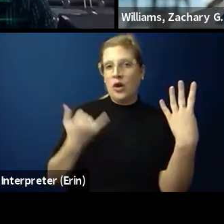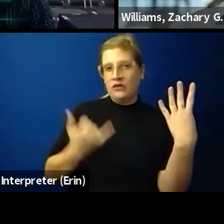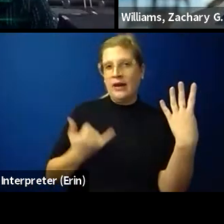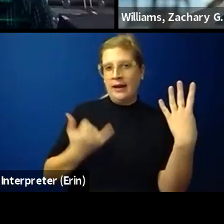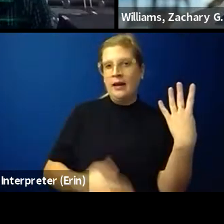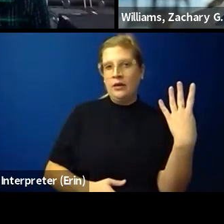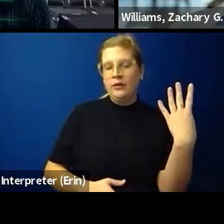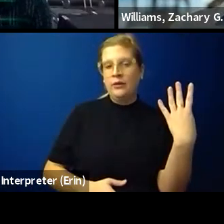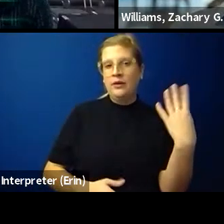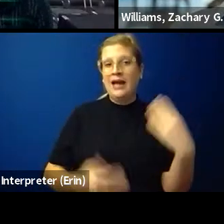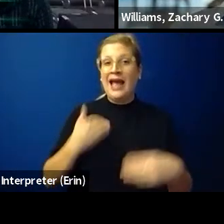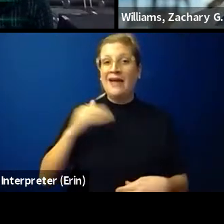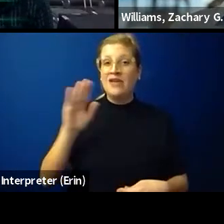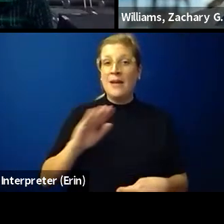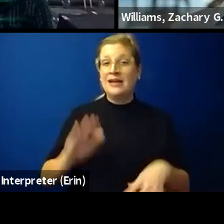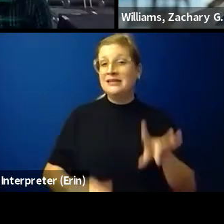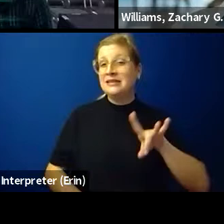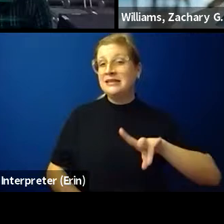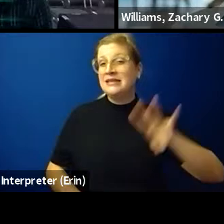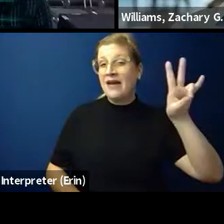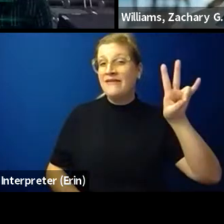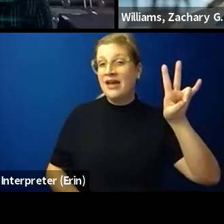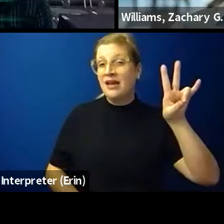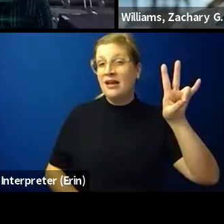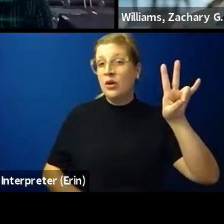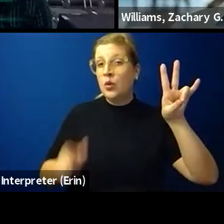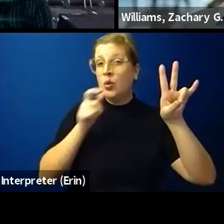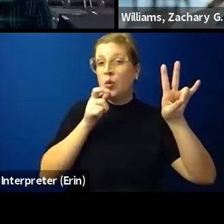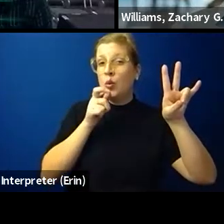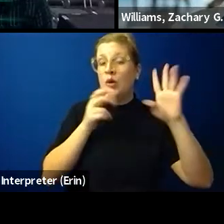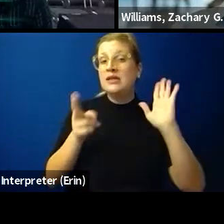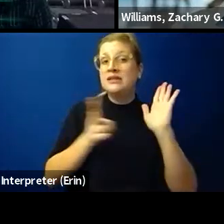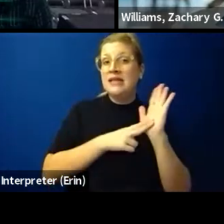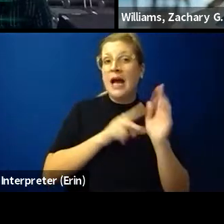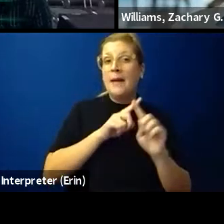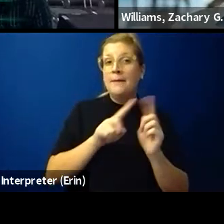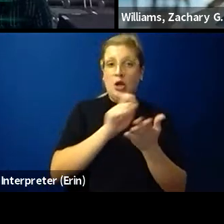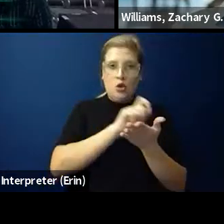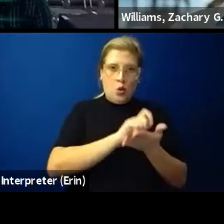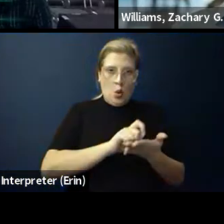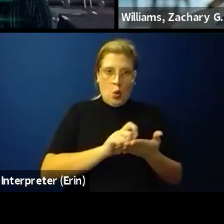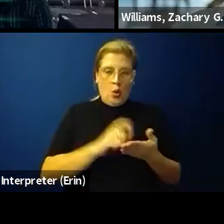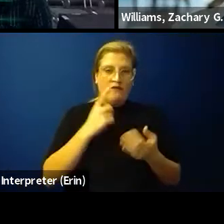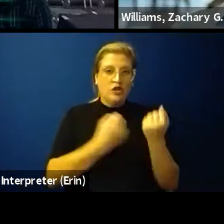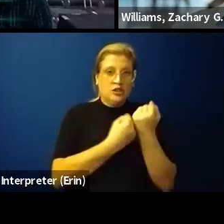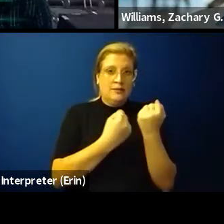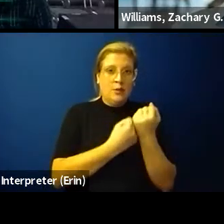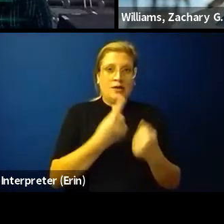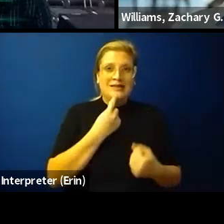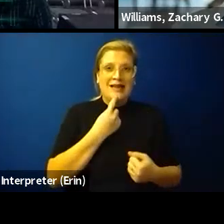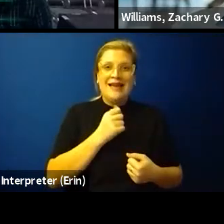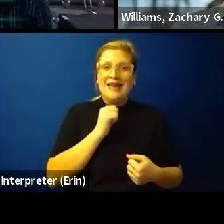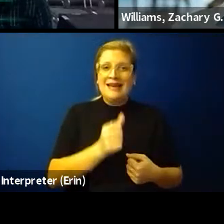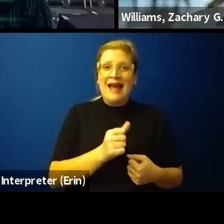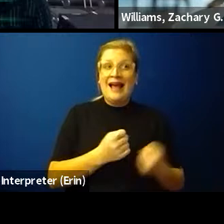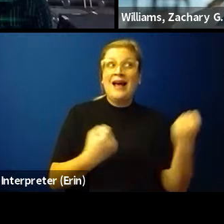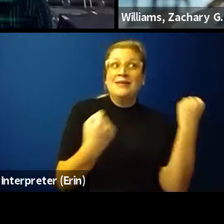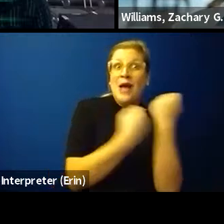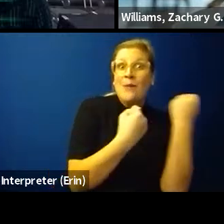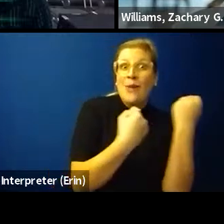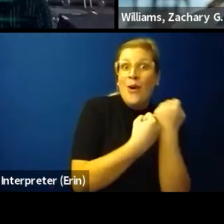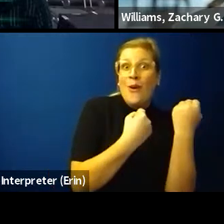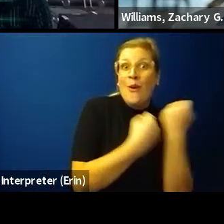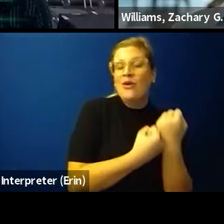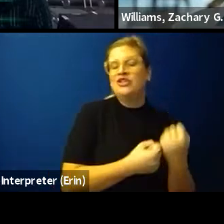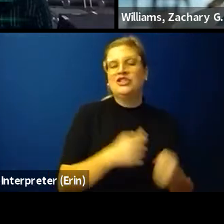gotten about 7 that have signed but made notes on that support saying that they're not super for it. They're just